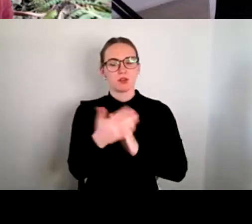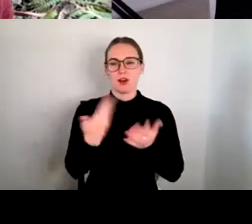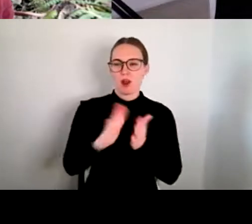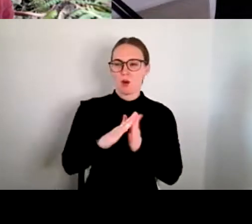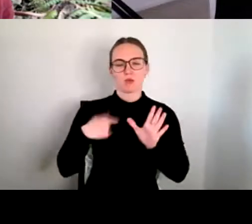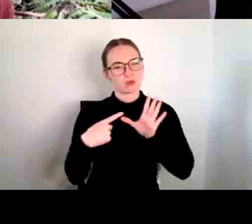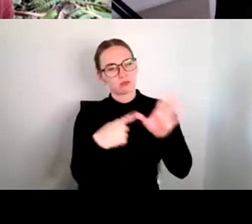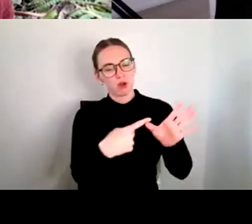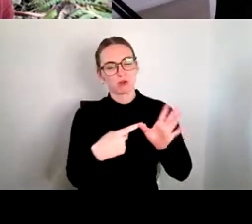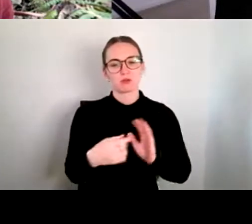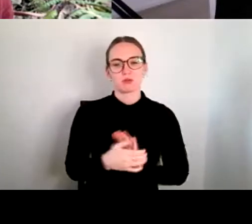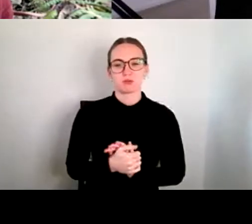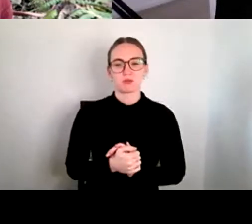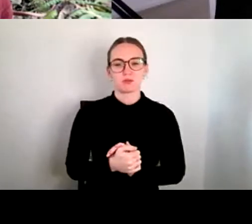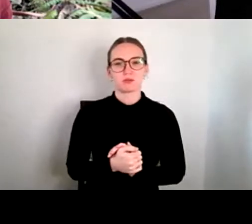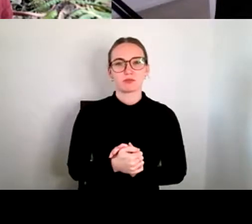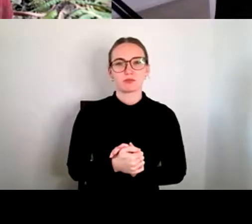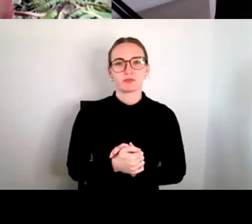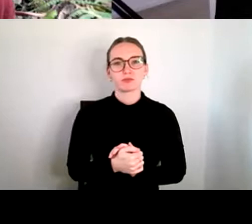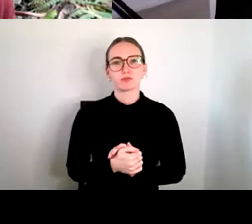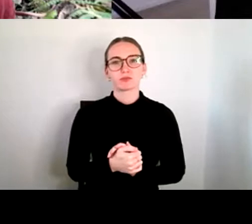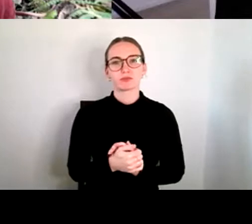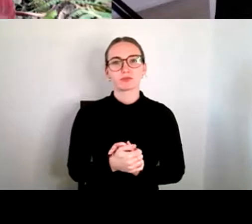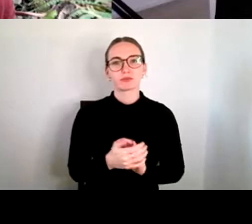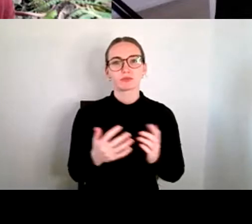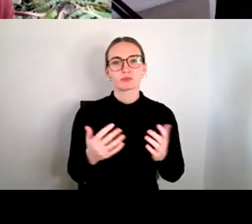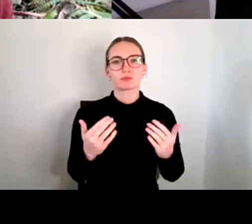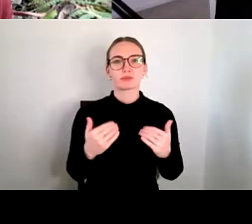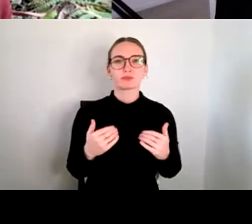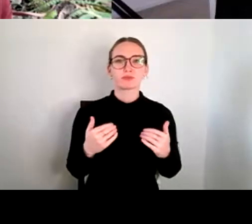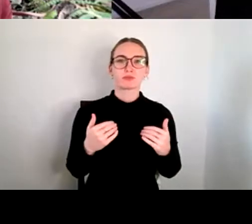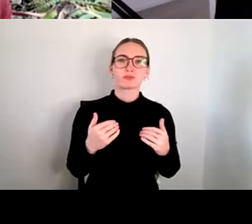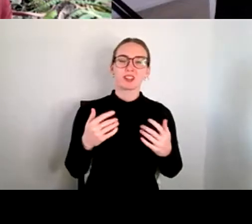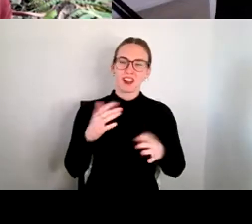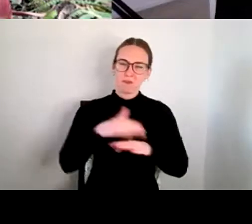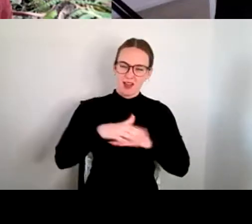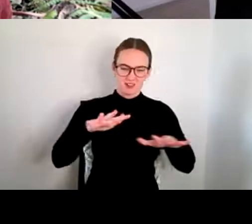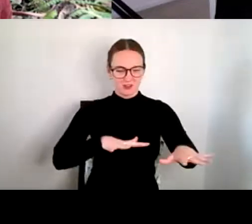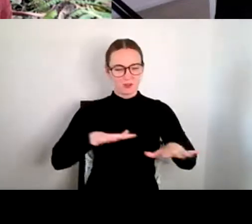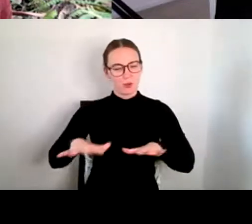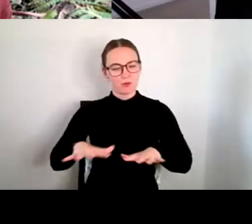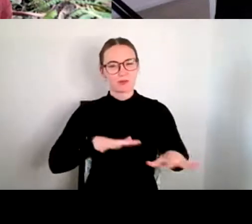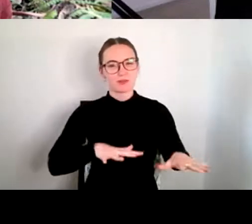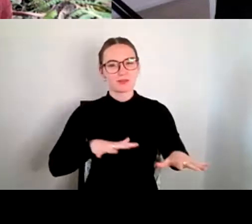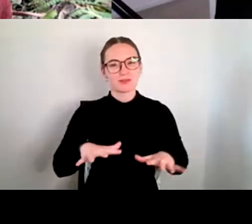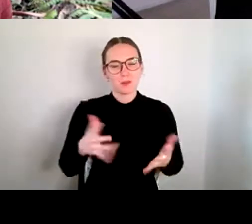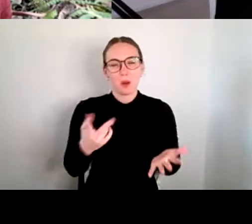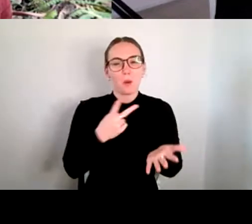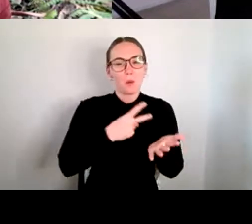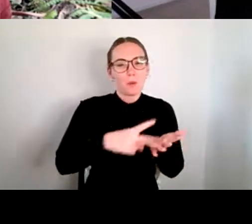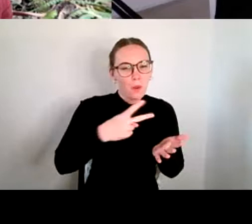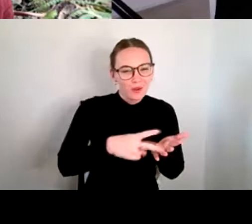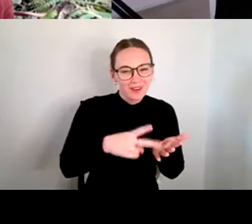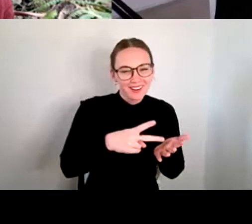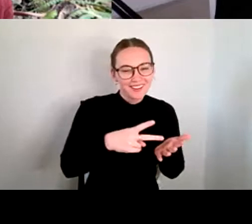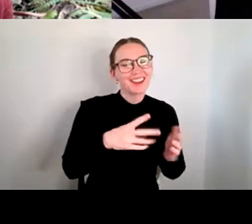And I guess in the context of a conversation around slowness, what it did, obviously walking is a much slower act than most